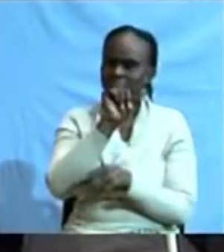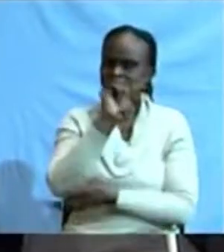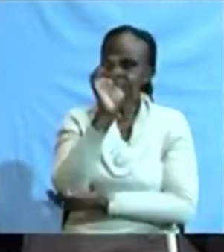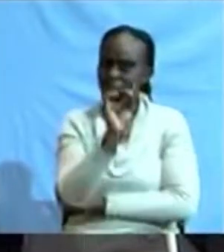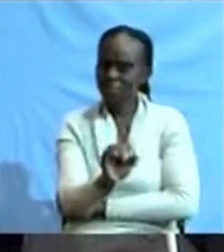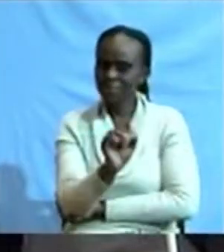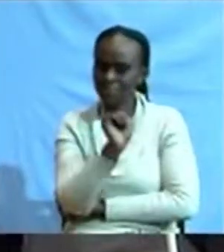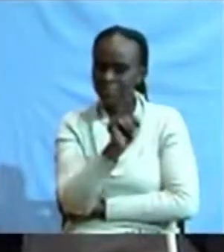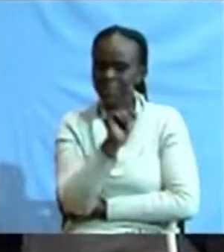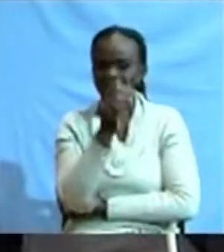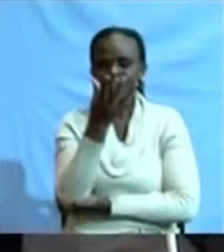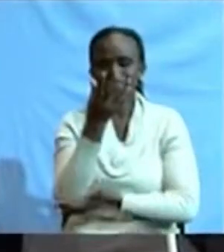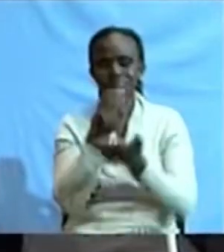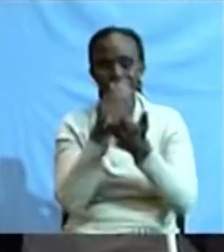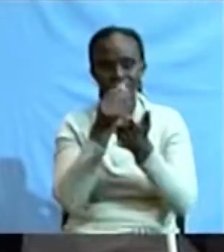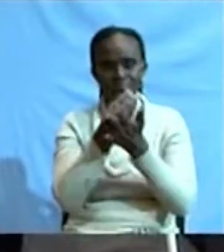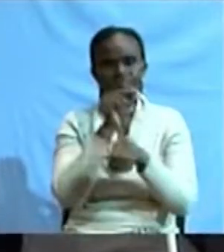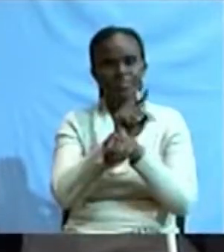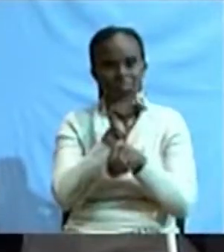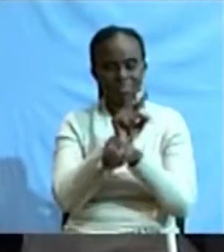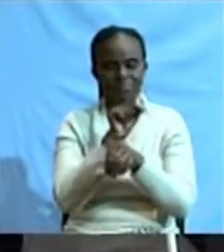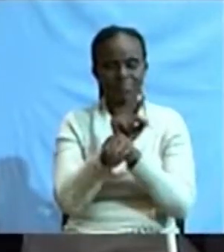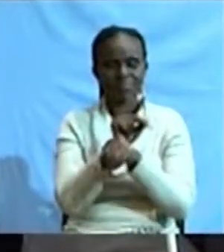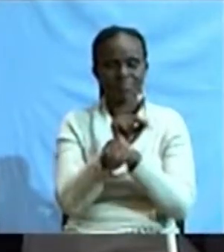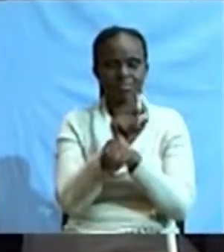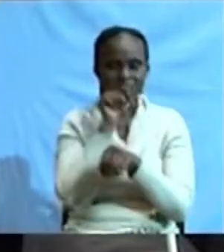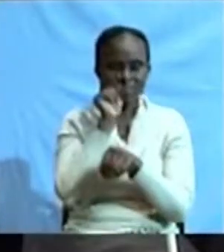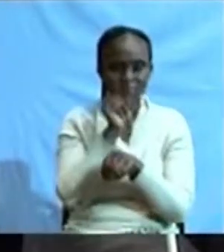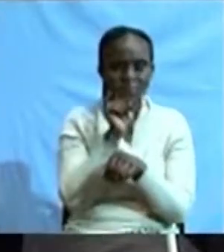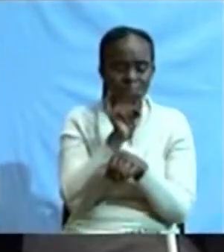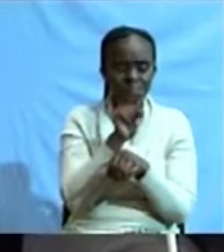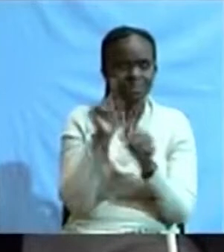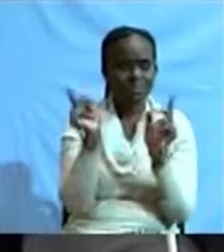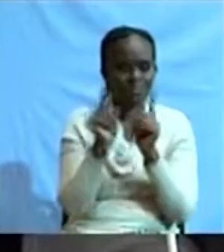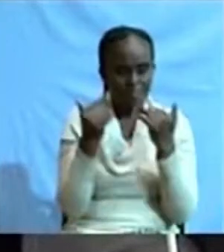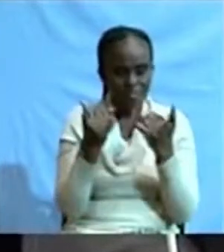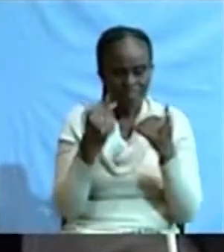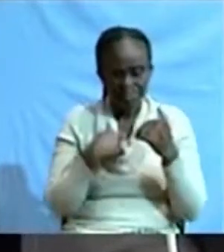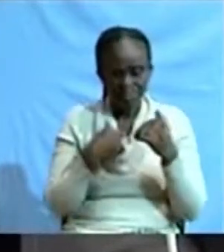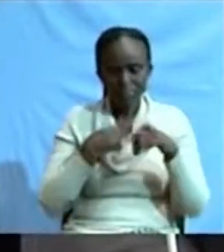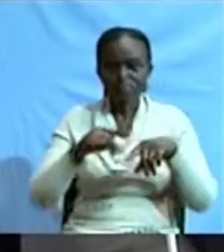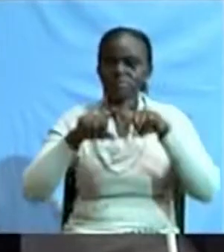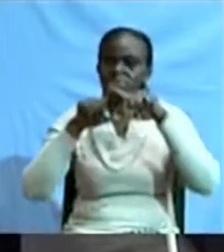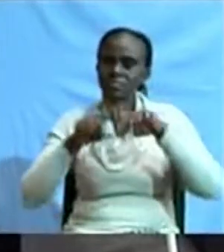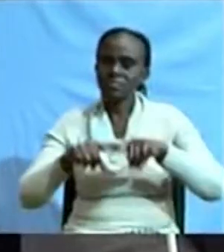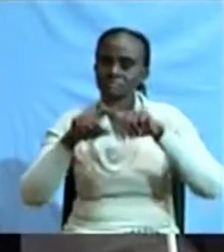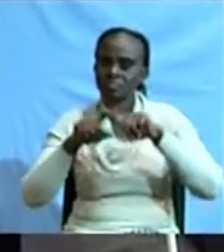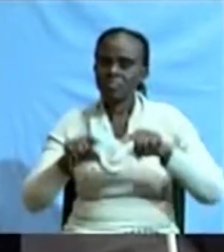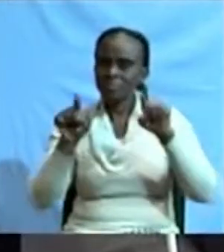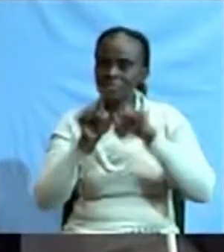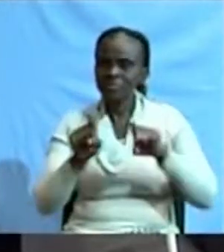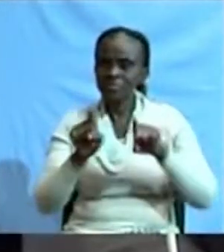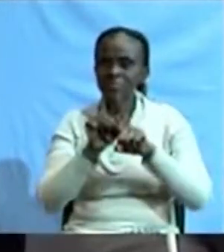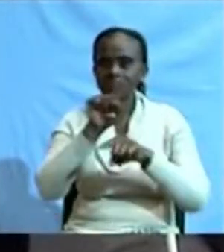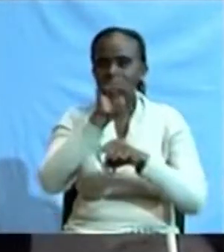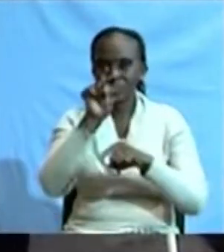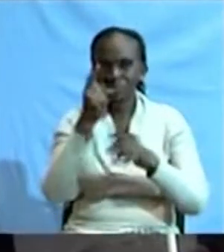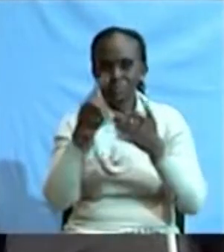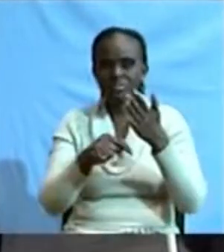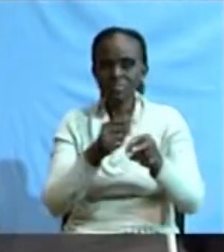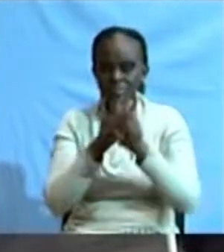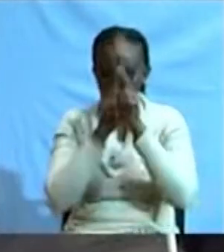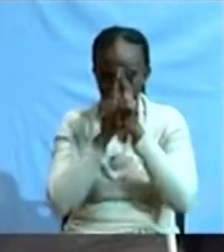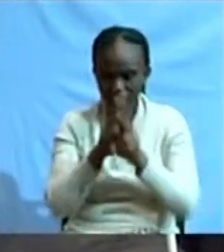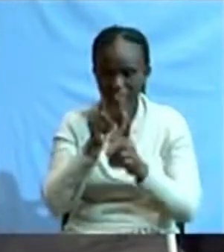20% capital projects. That's where I would rely on the very question that Honorable